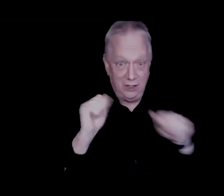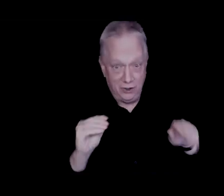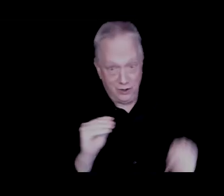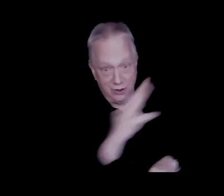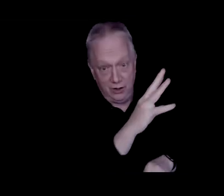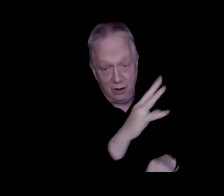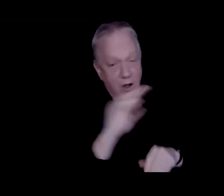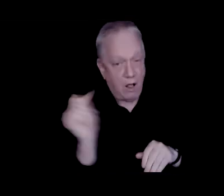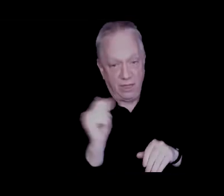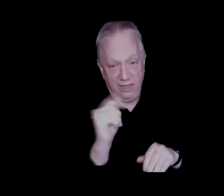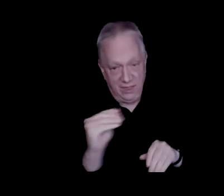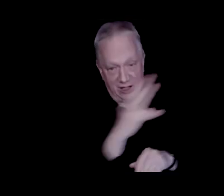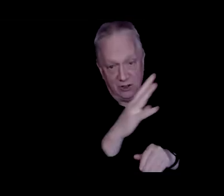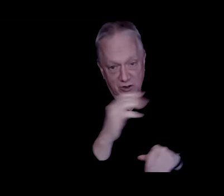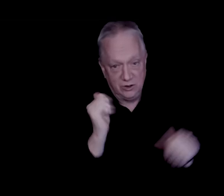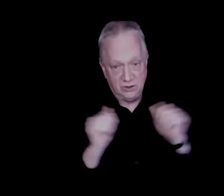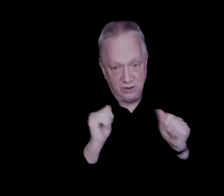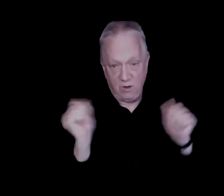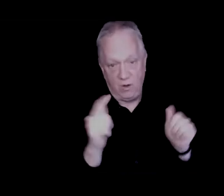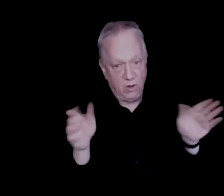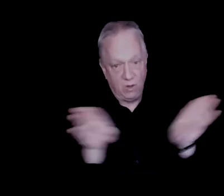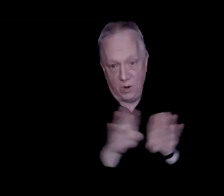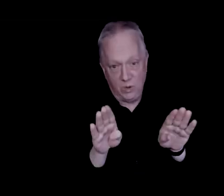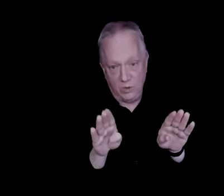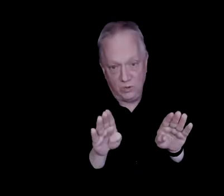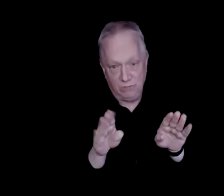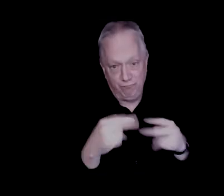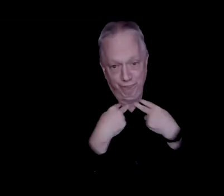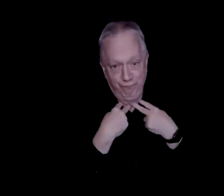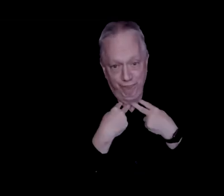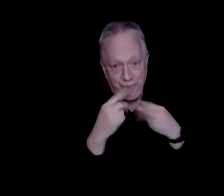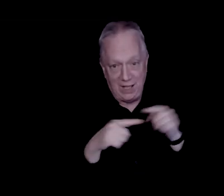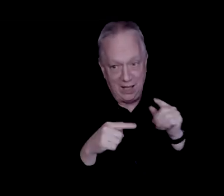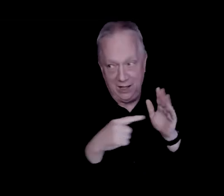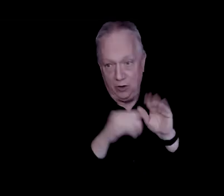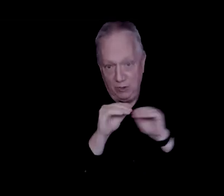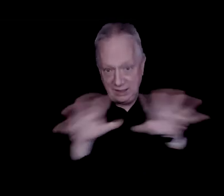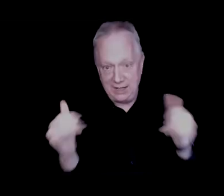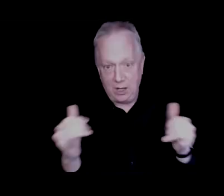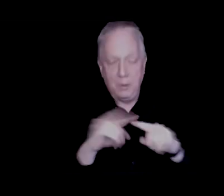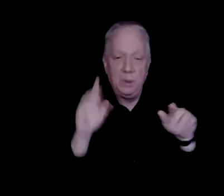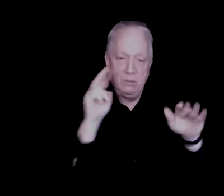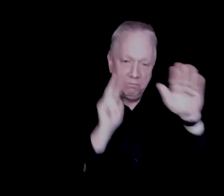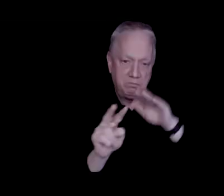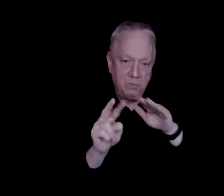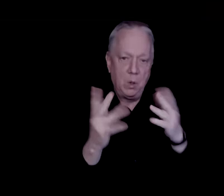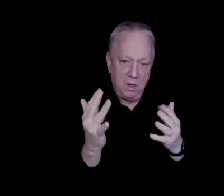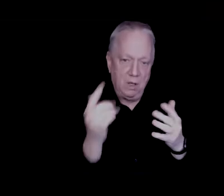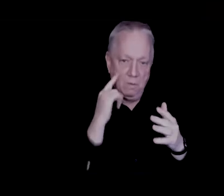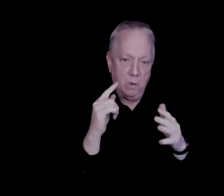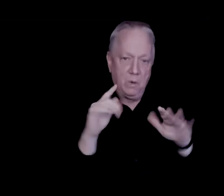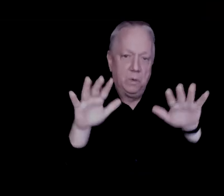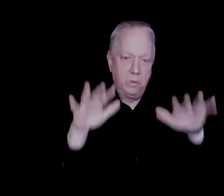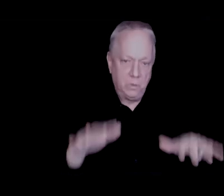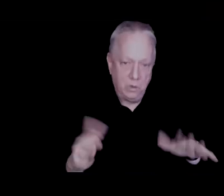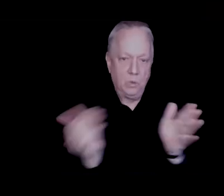the theater are closed. So yeah. We cannot release the film now, but we're waiting for the